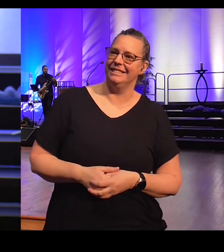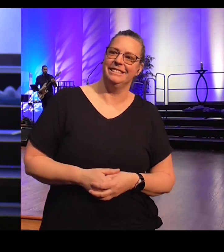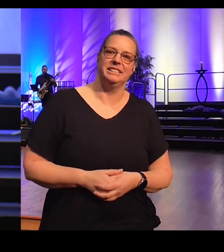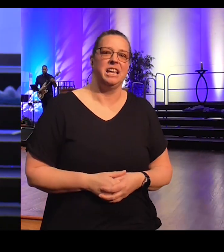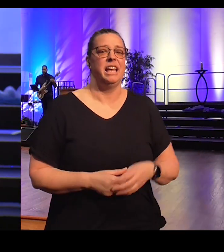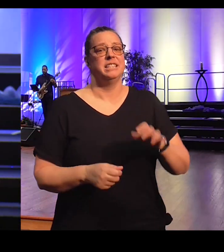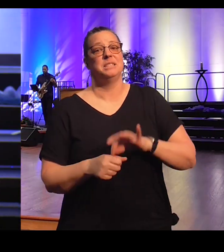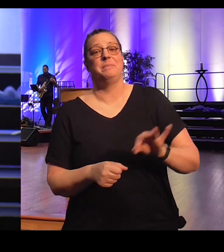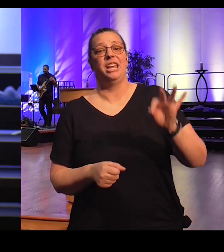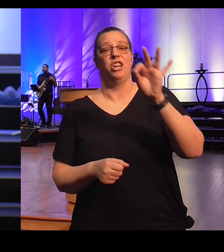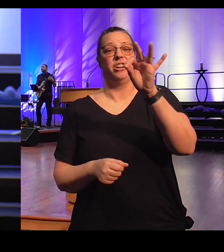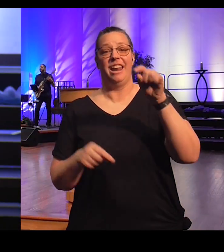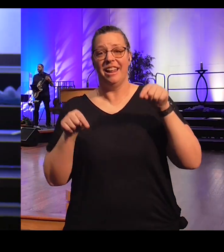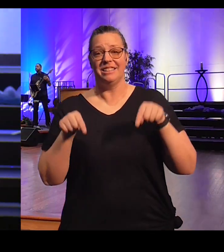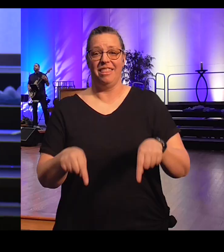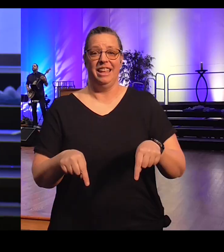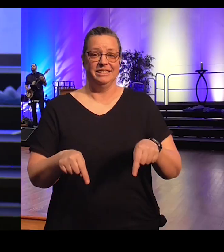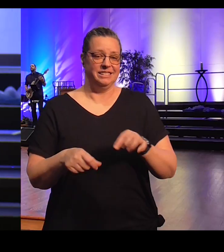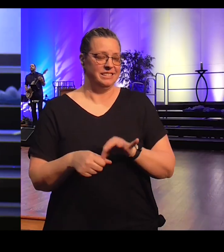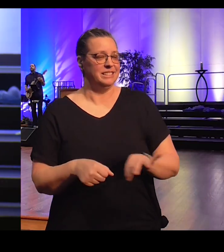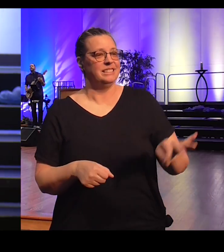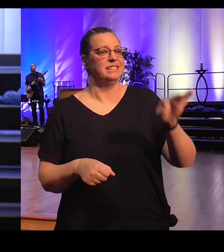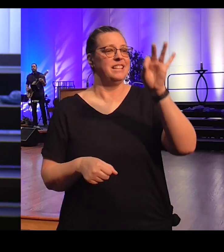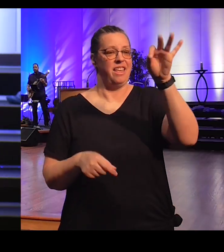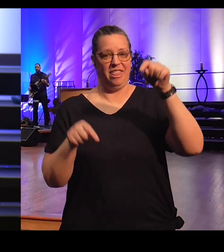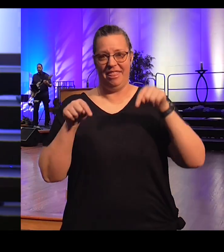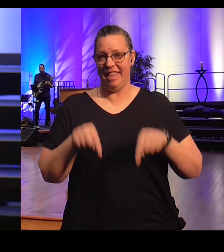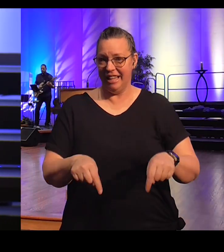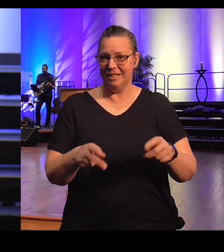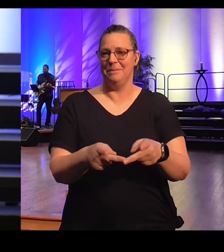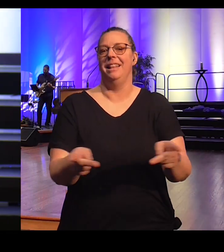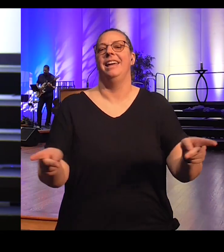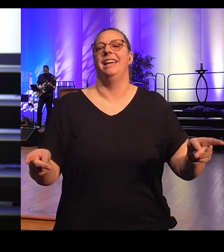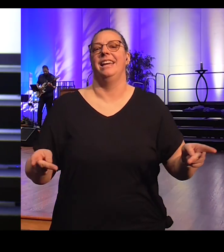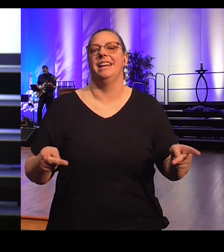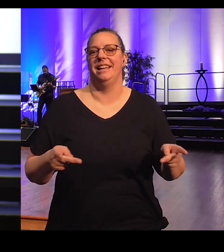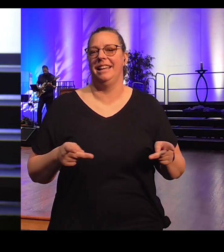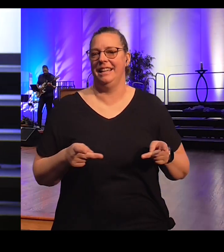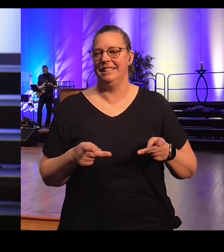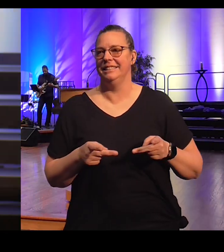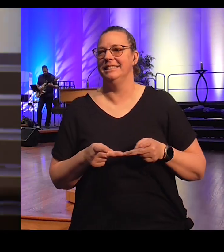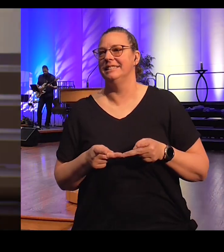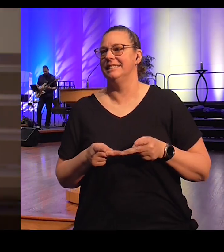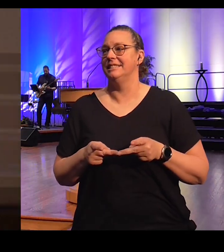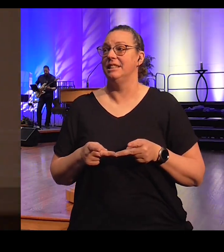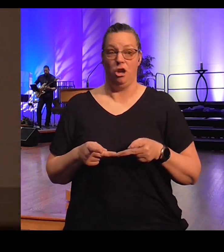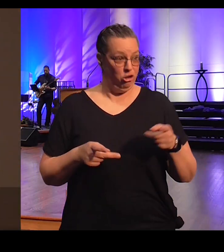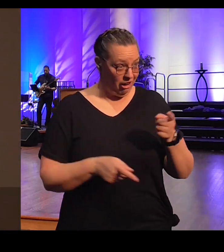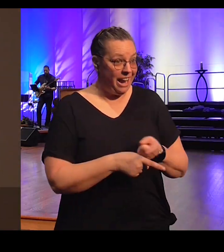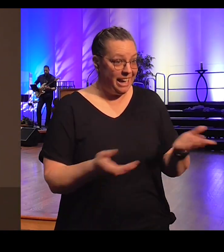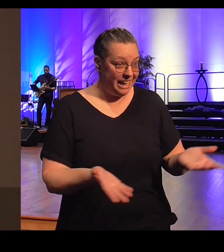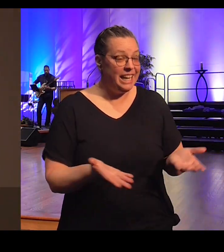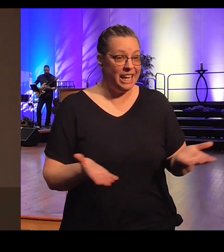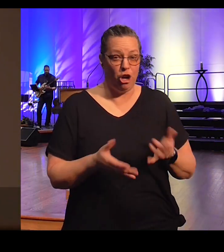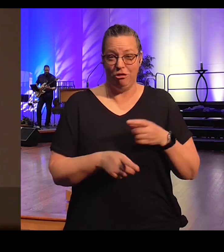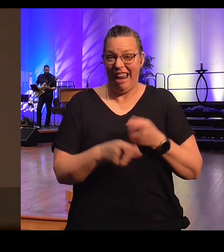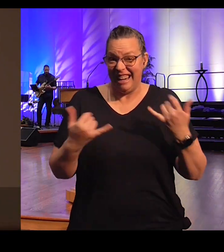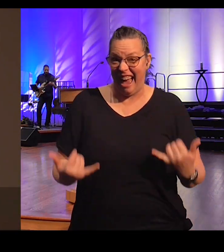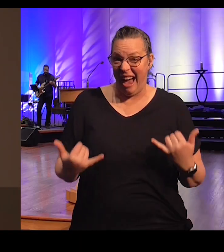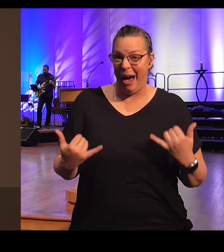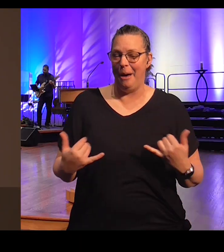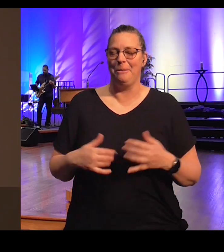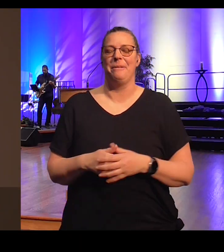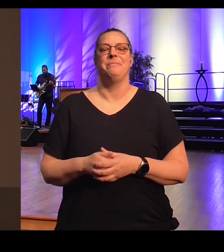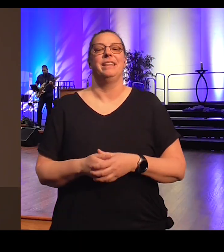it. Spirit is in this, Spirit is in this place. Right here, right